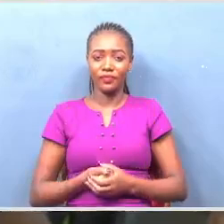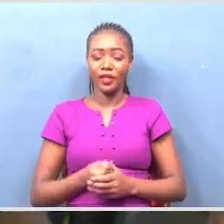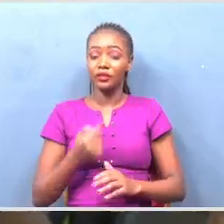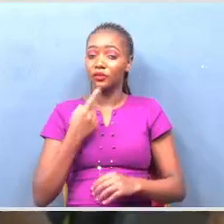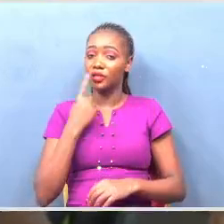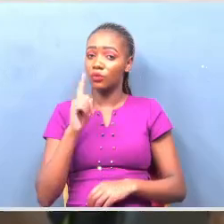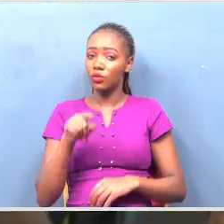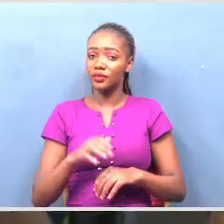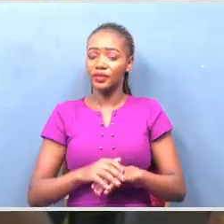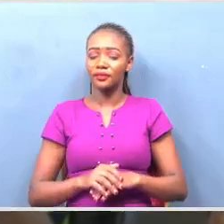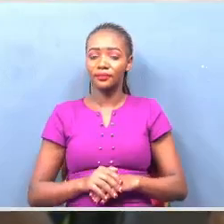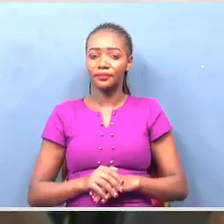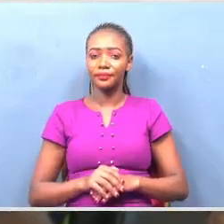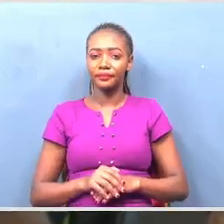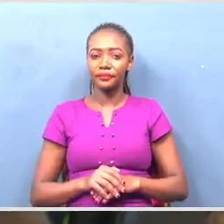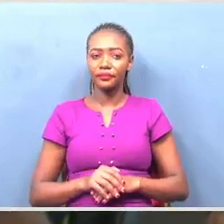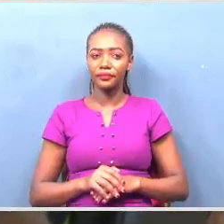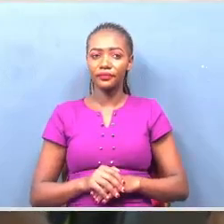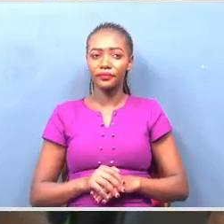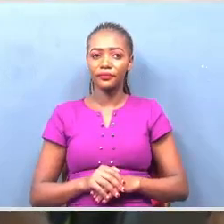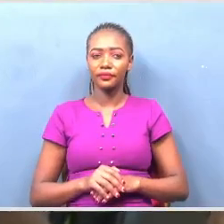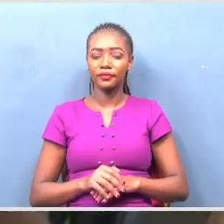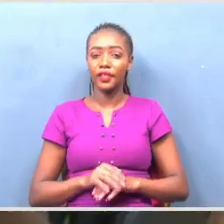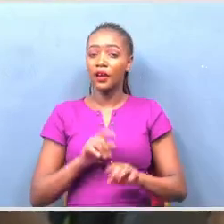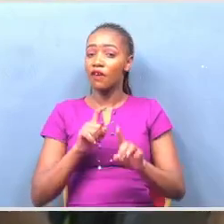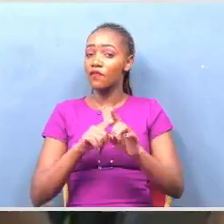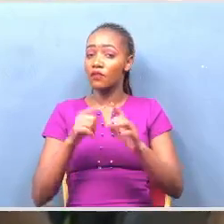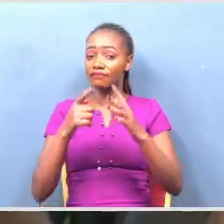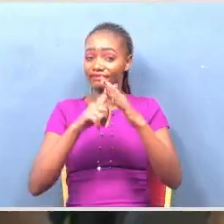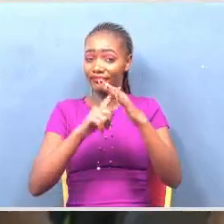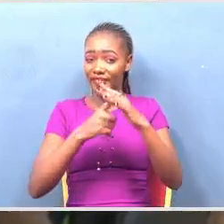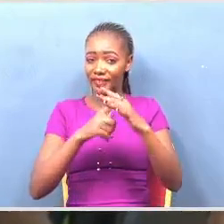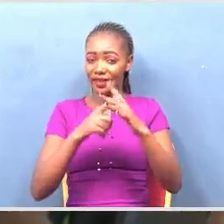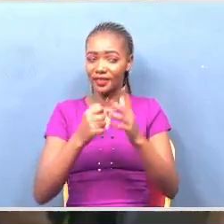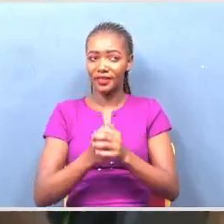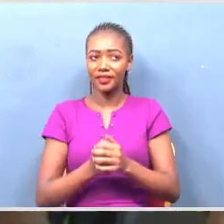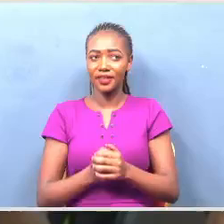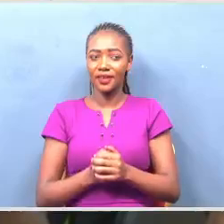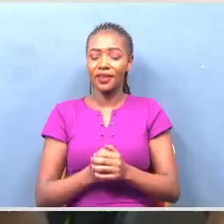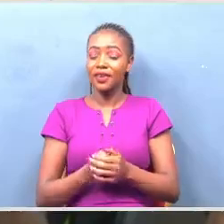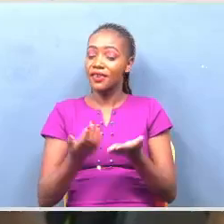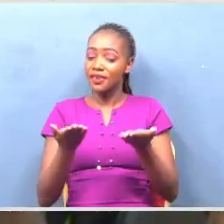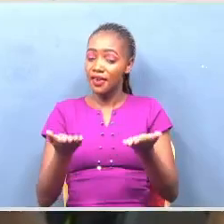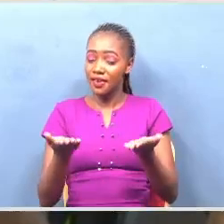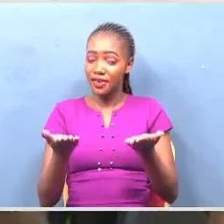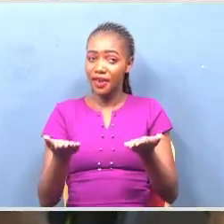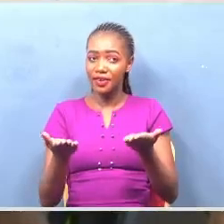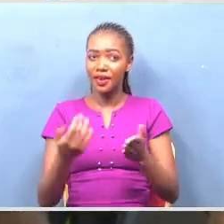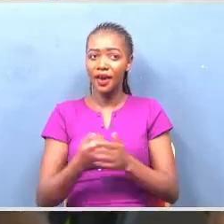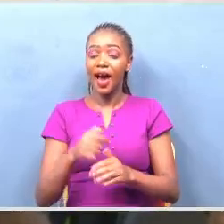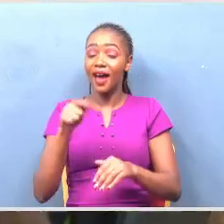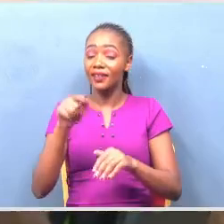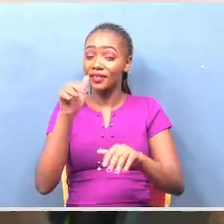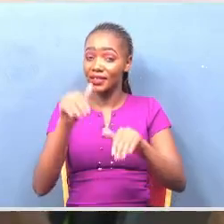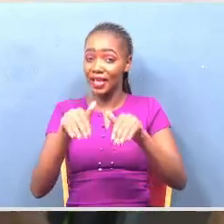say right at the start that in here and in this